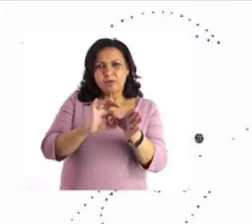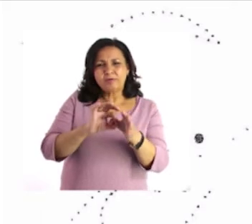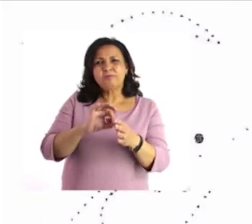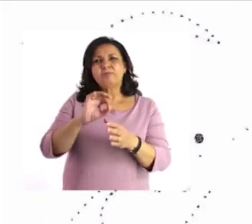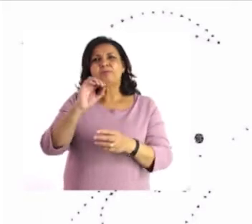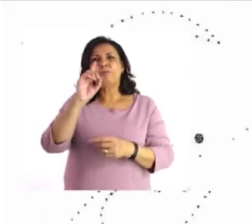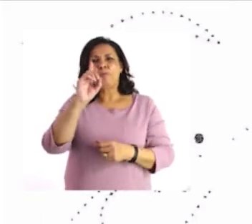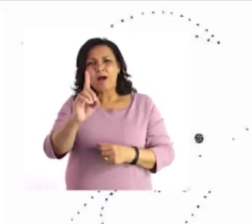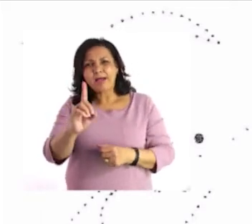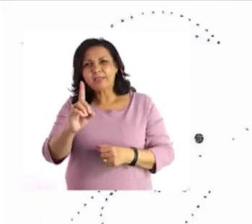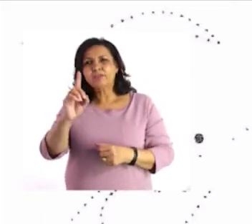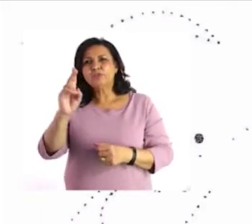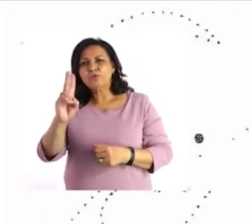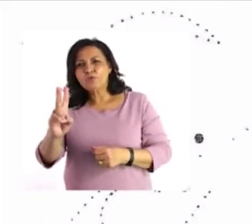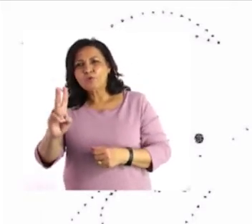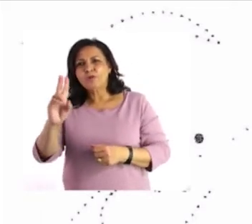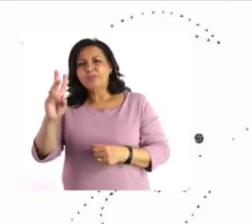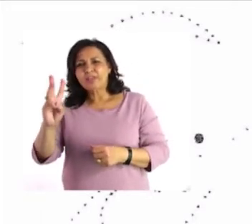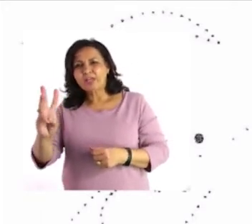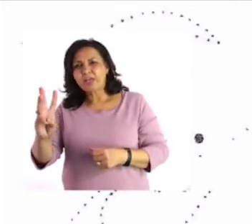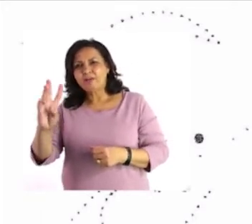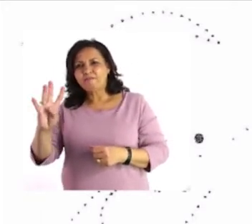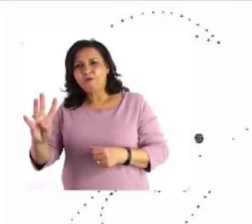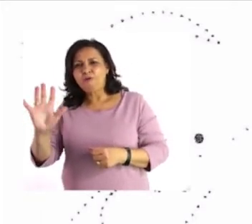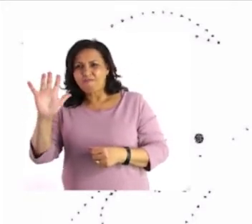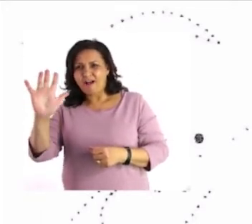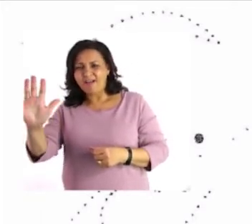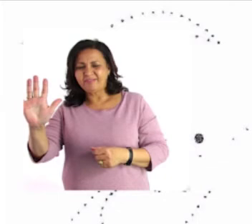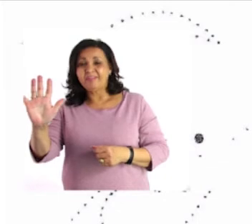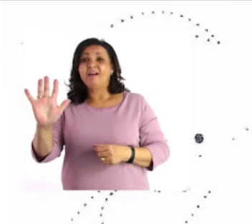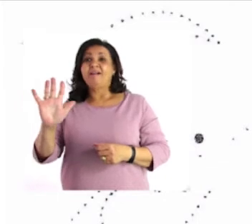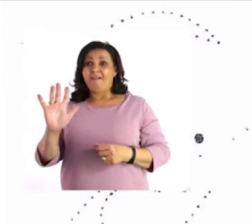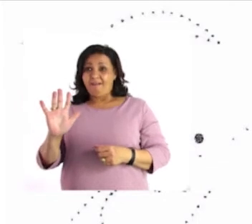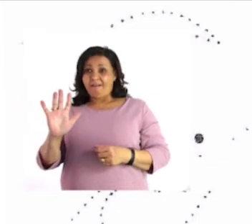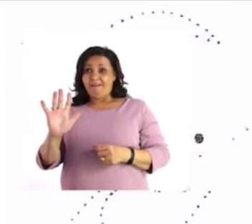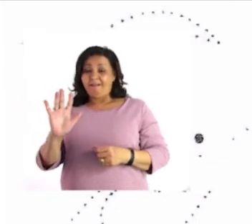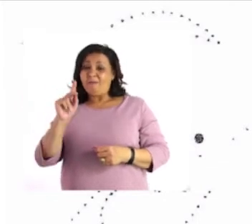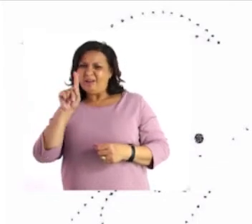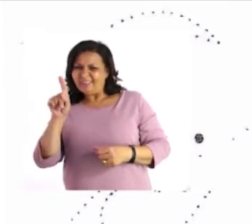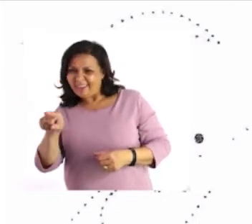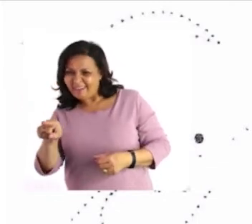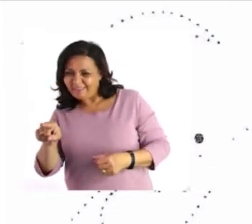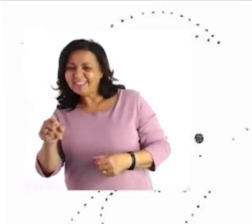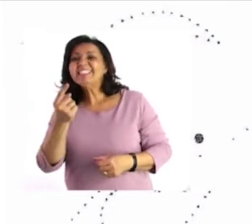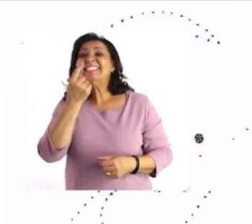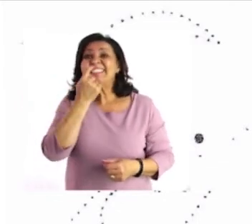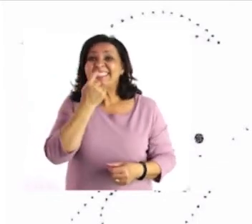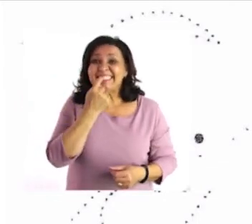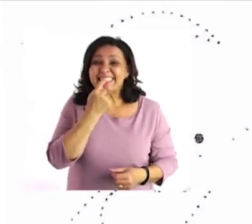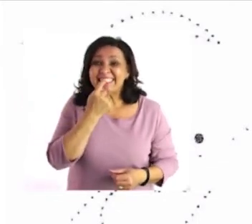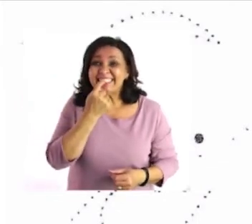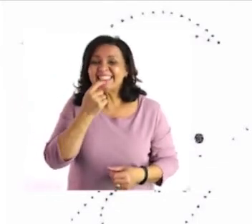to number 2 to number 3, number 4 and number 5. Wow, what is that? It's the teeth of